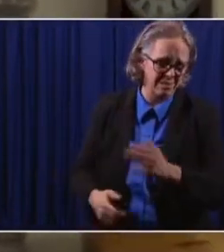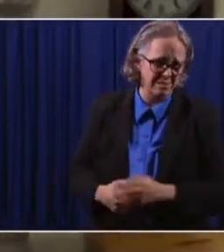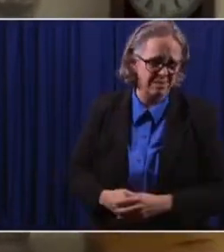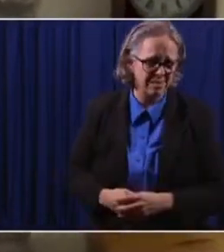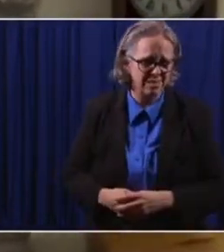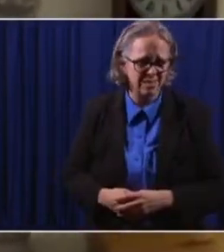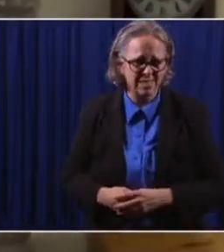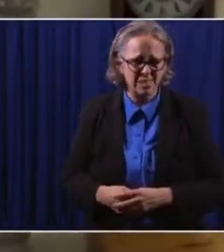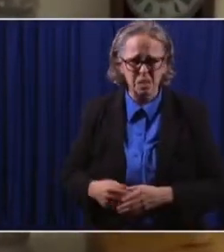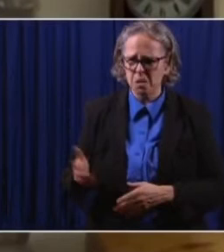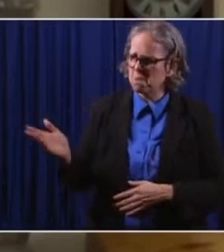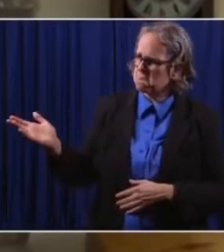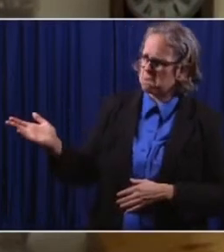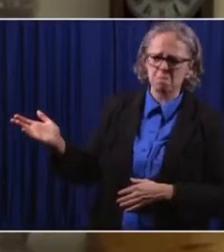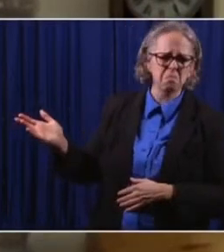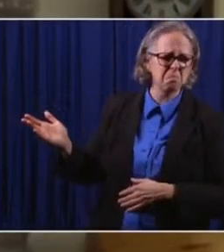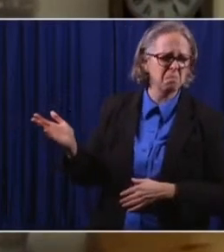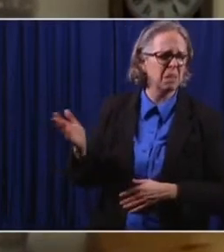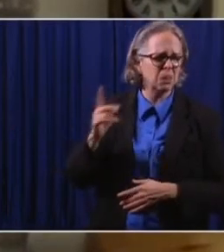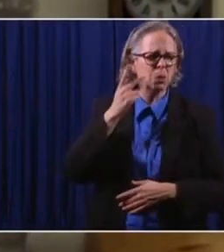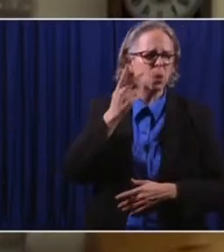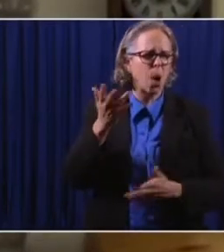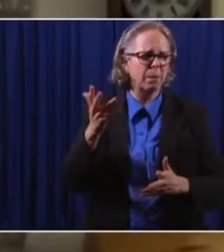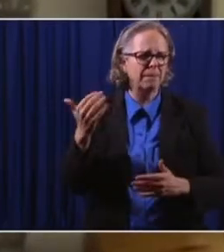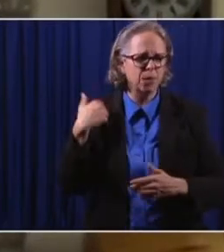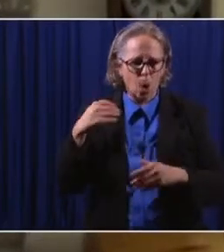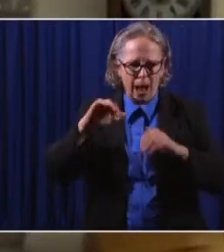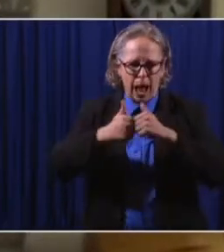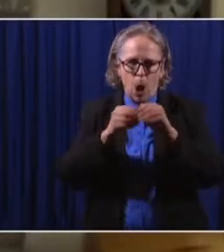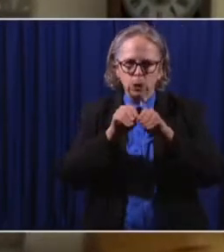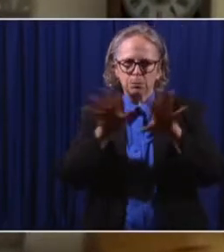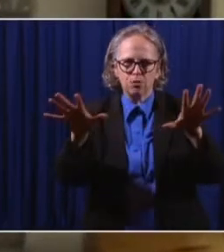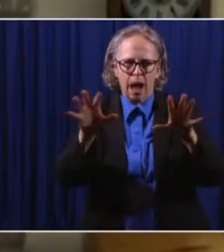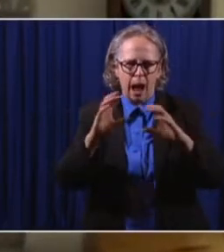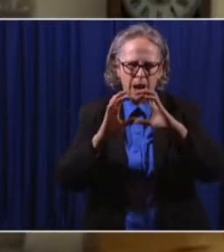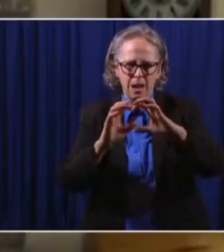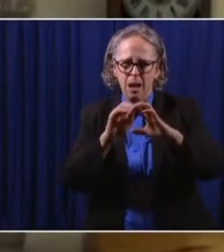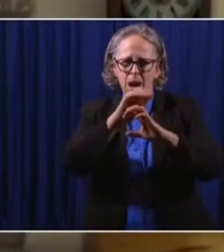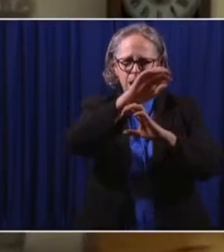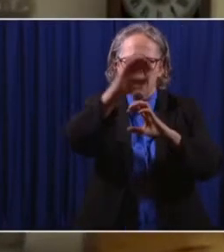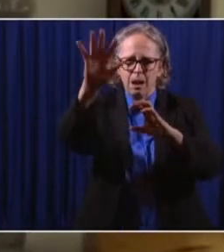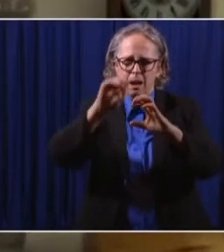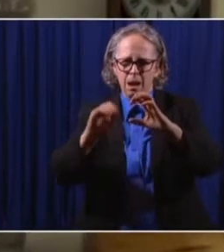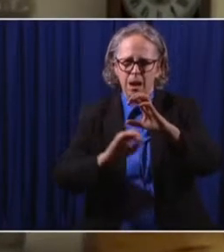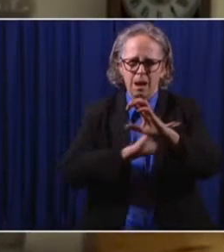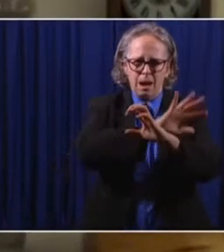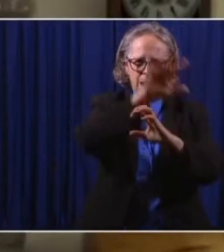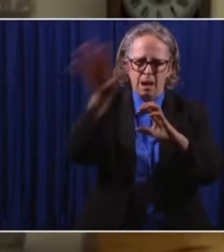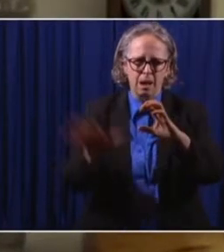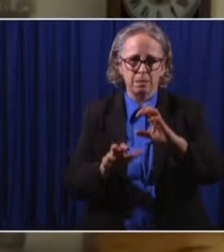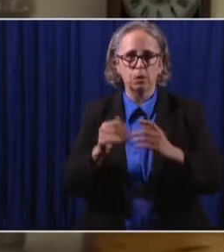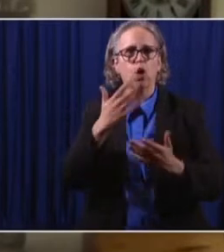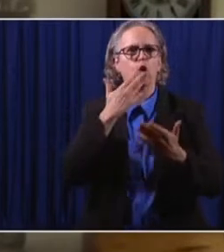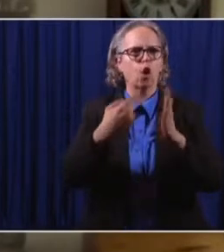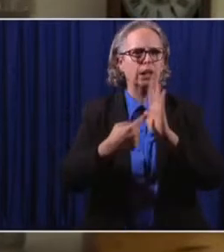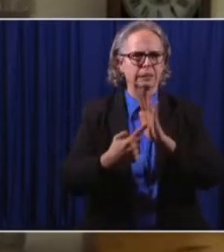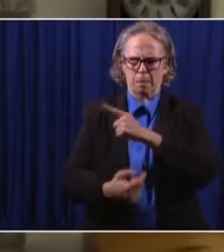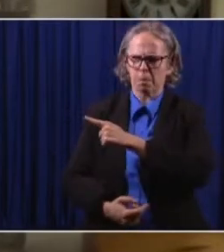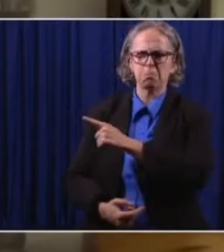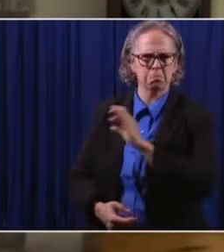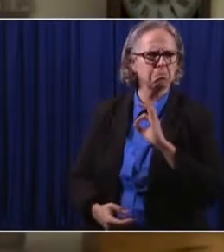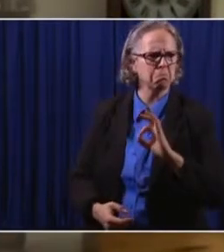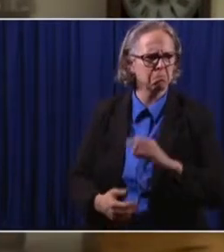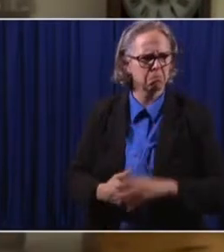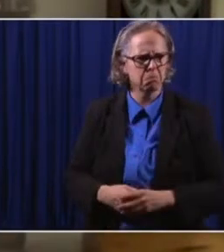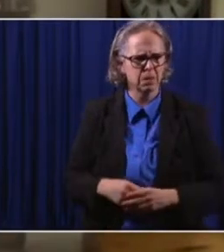you before. We talked about this case before, but I want to show you again as an example of just how a kind of